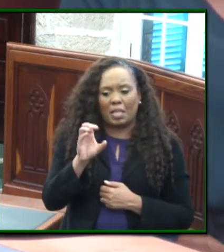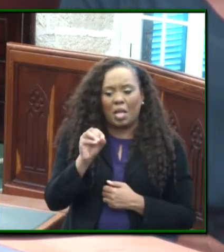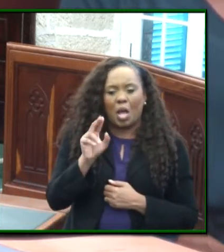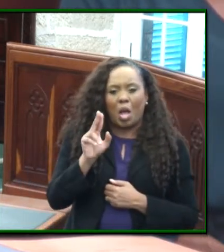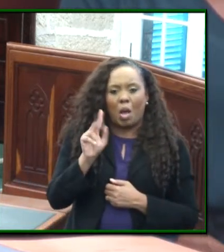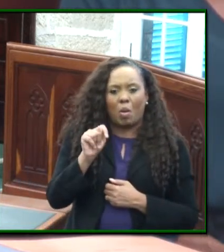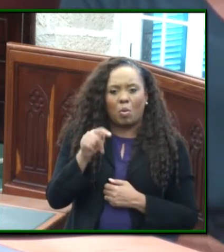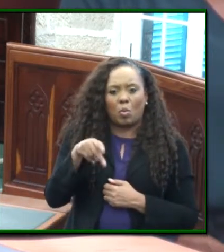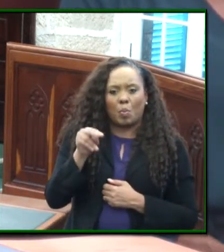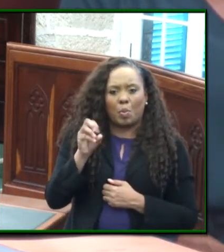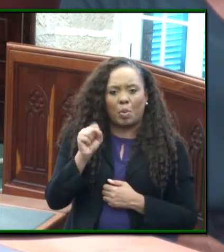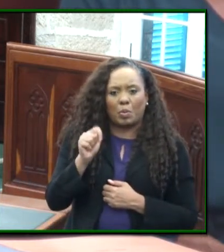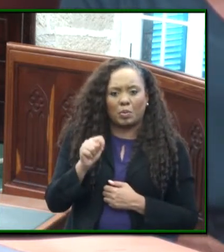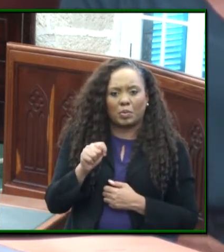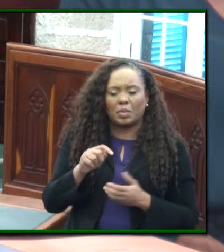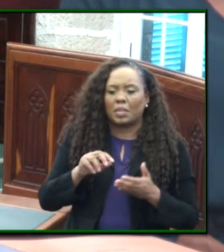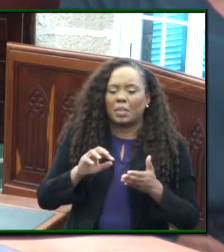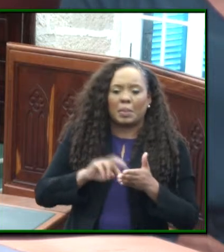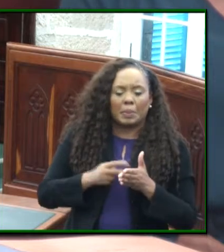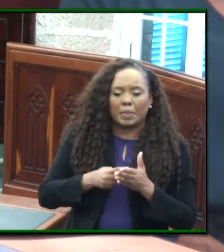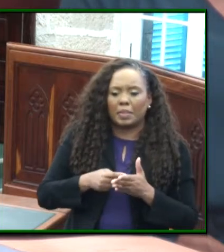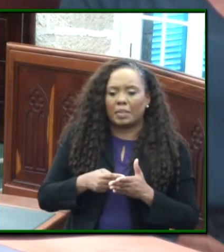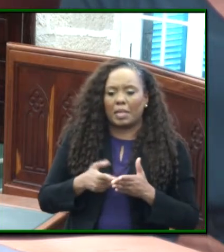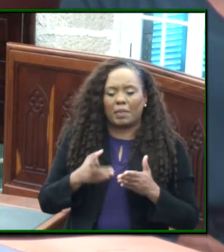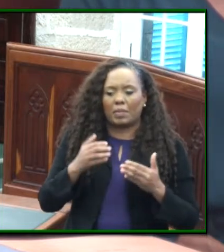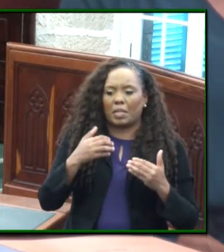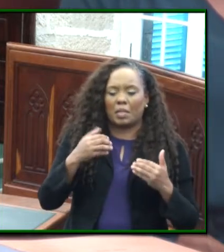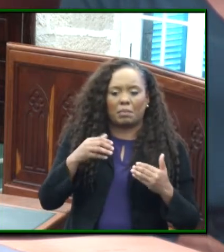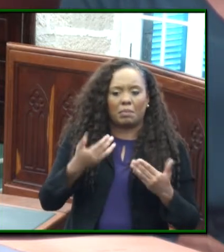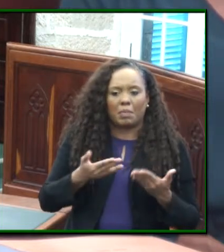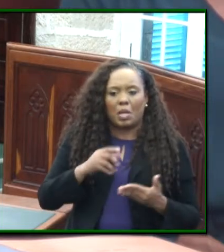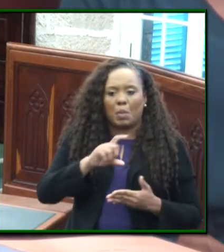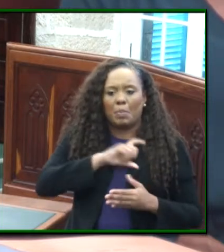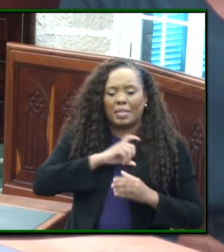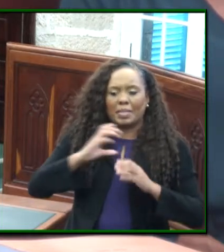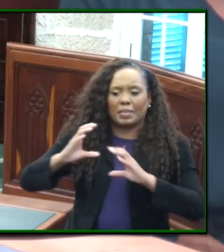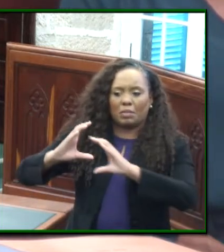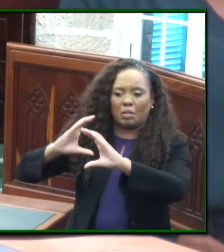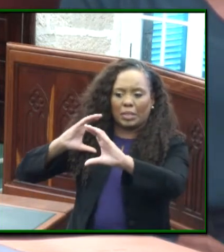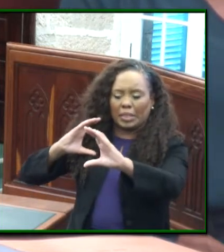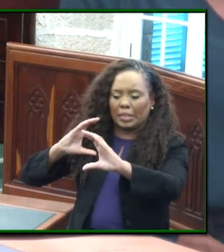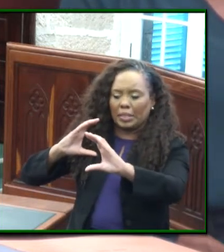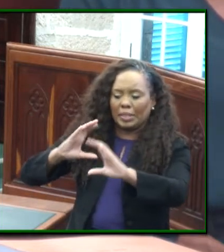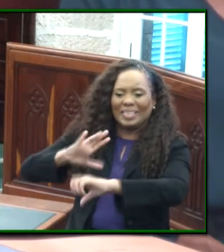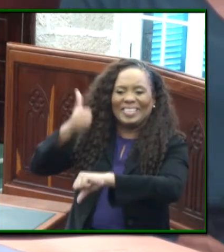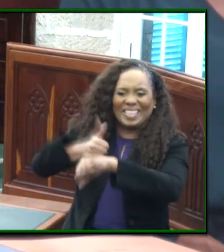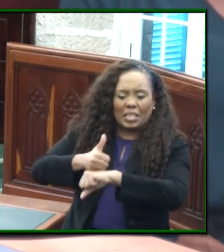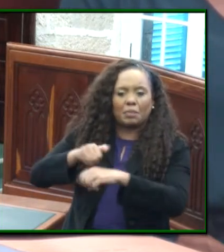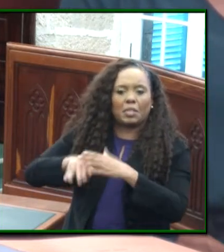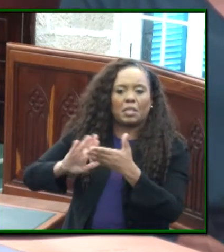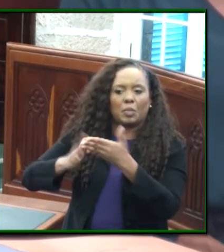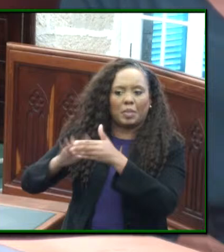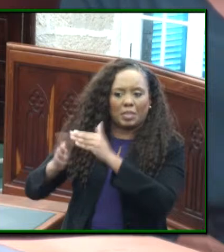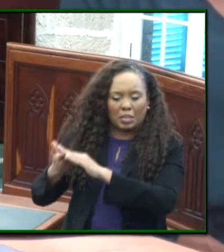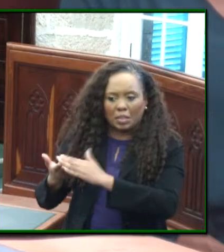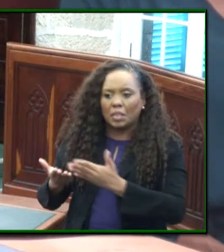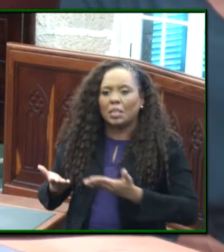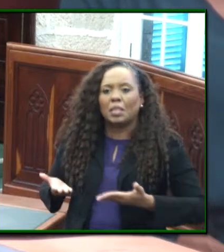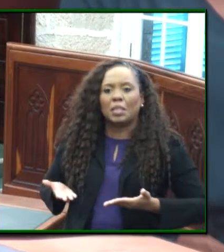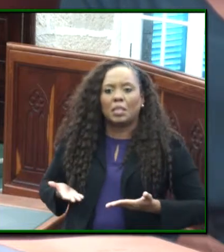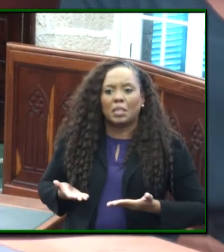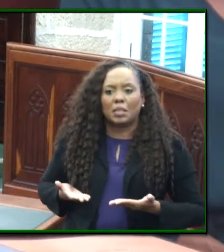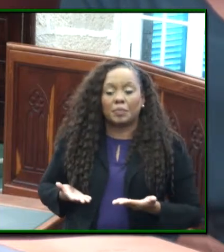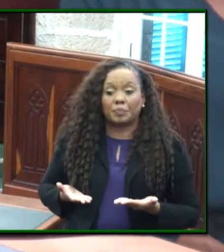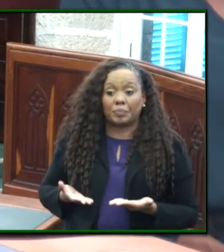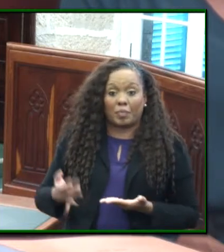and to be closed. Now, if it was deemed important enough to put a police outpost in